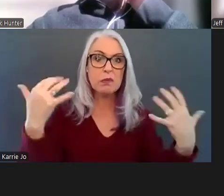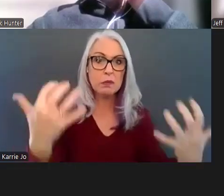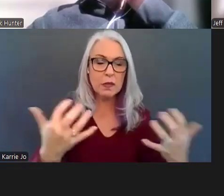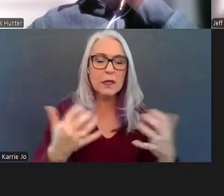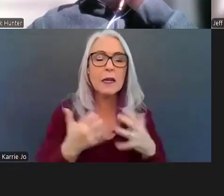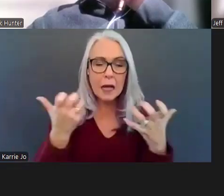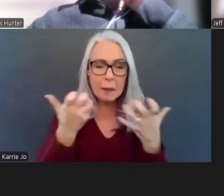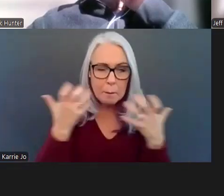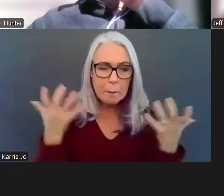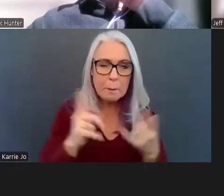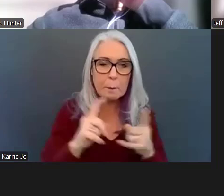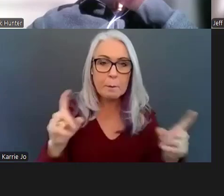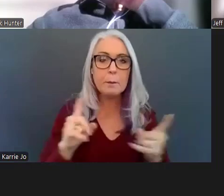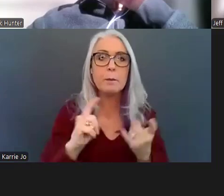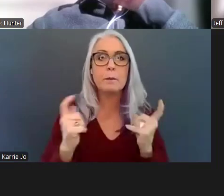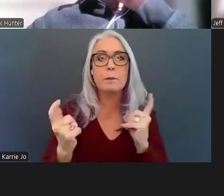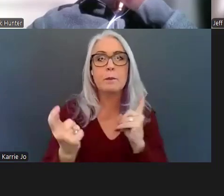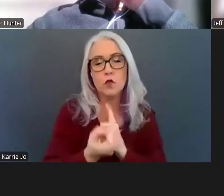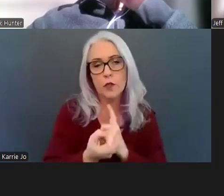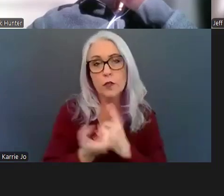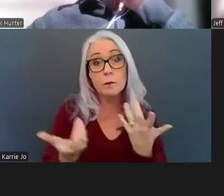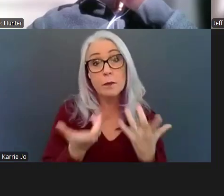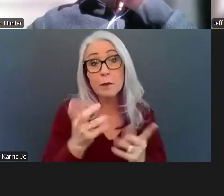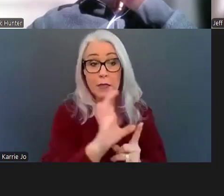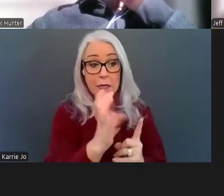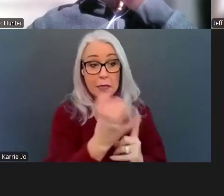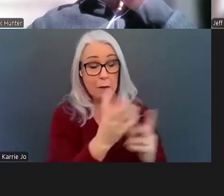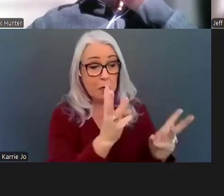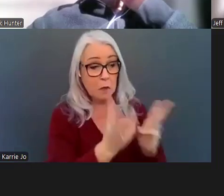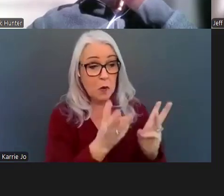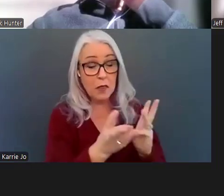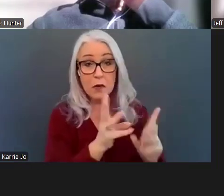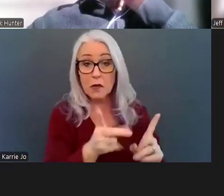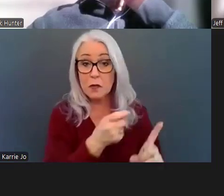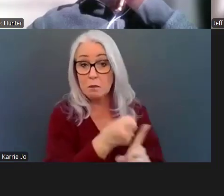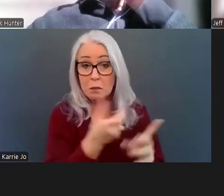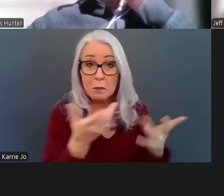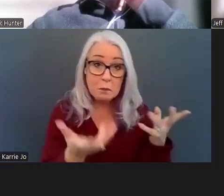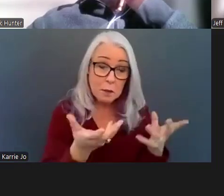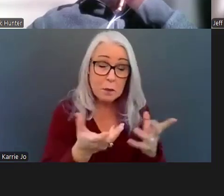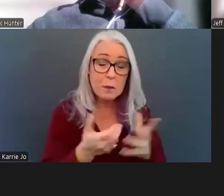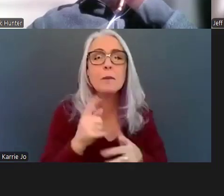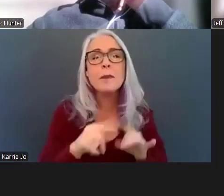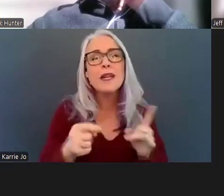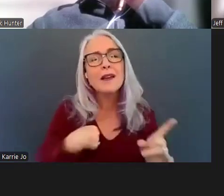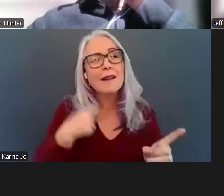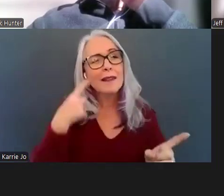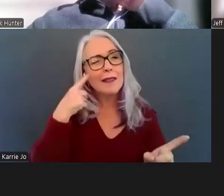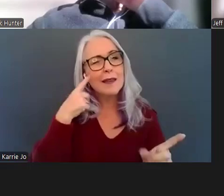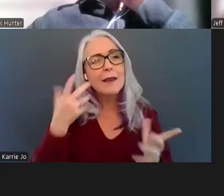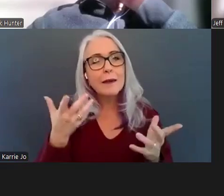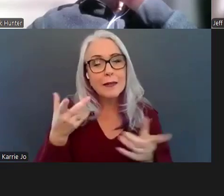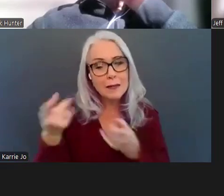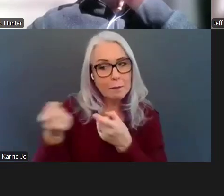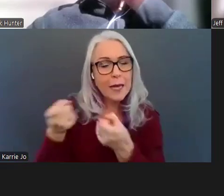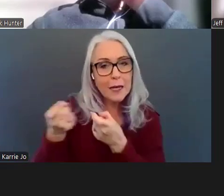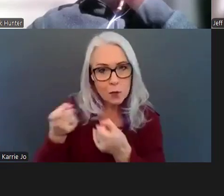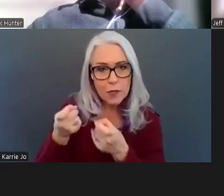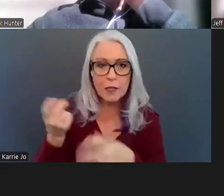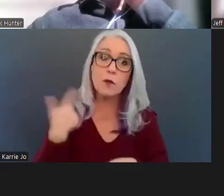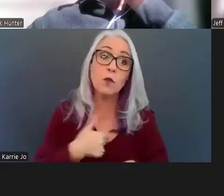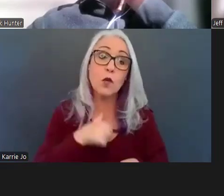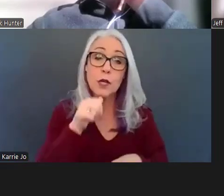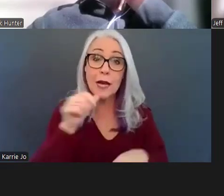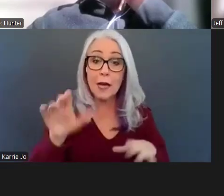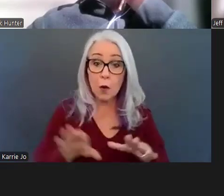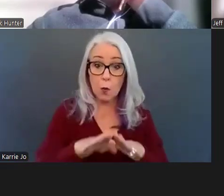huge change. And that there may be climate components to that, but I suspect a lot of that, you know, it is management. We're not opening up the forest